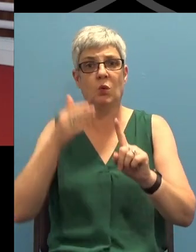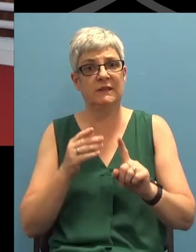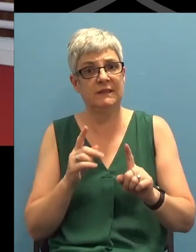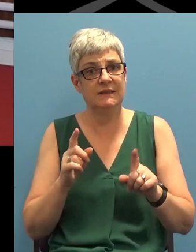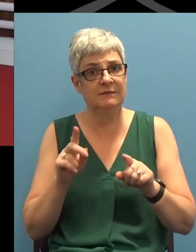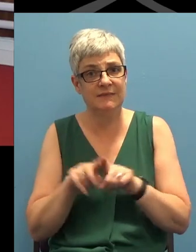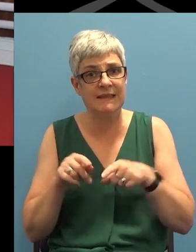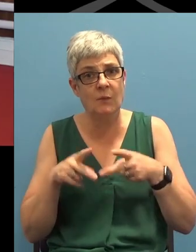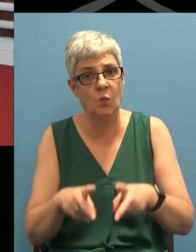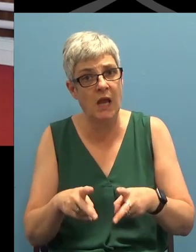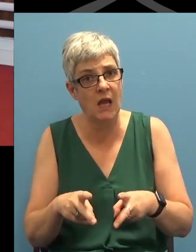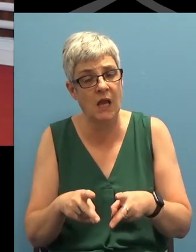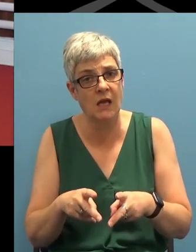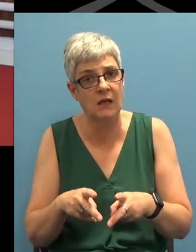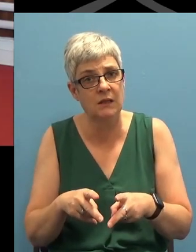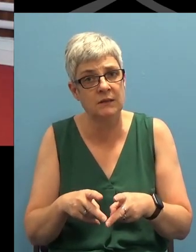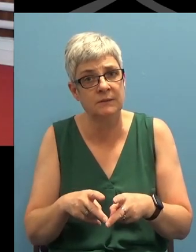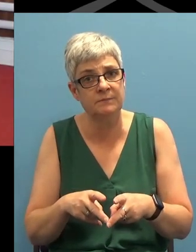the same way, do we?